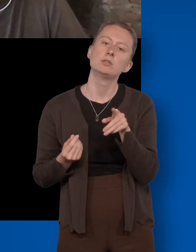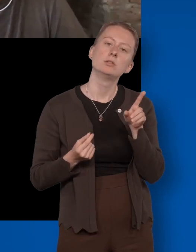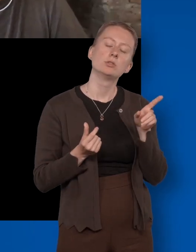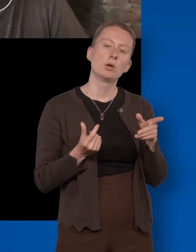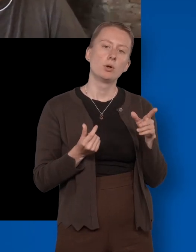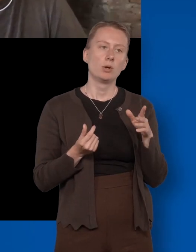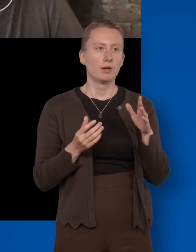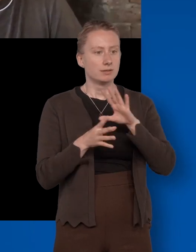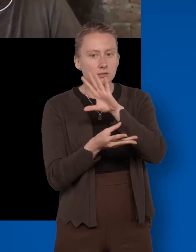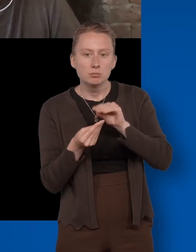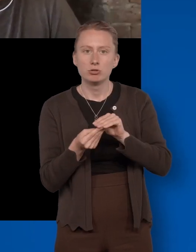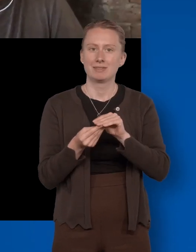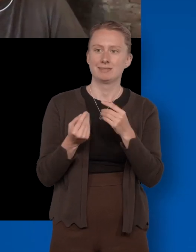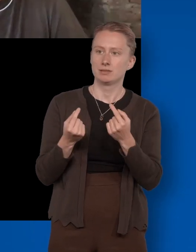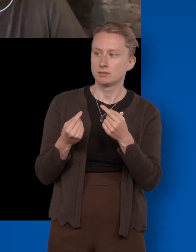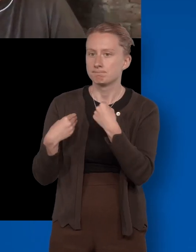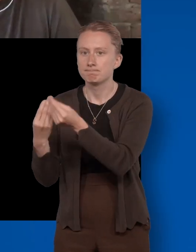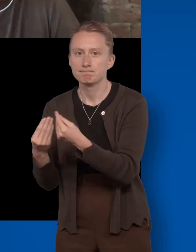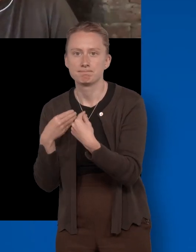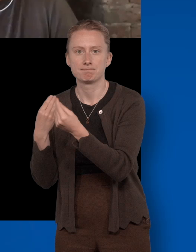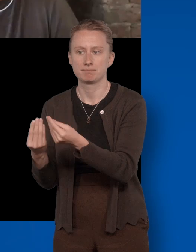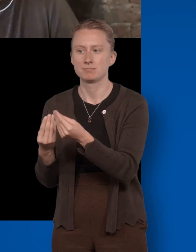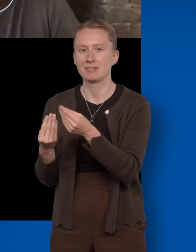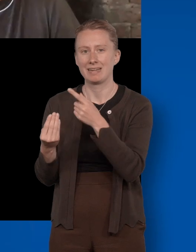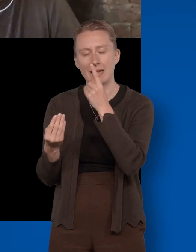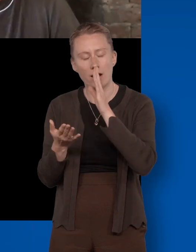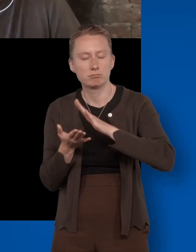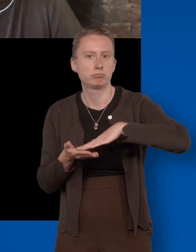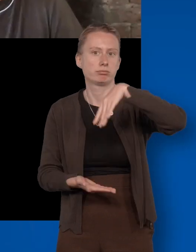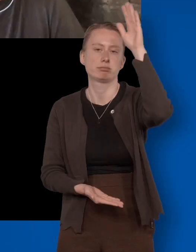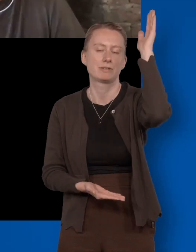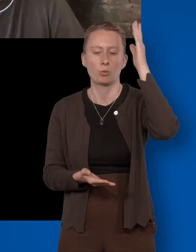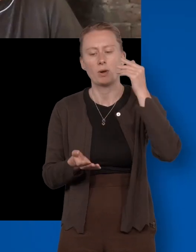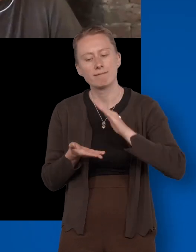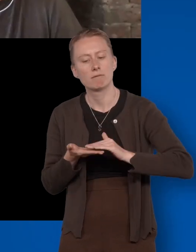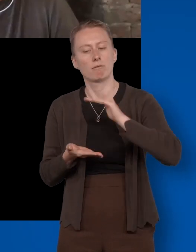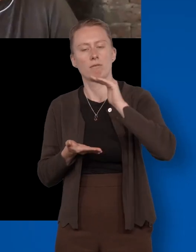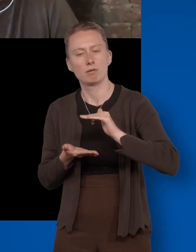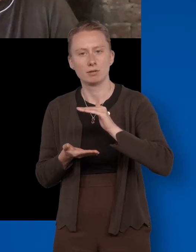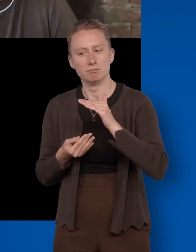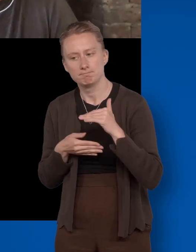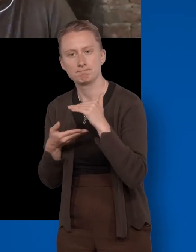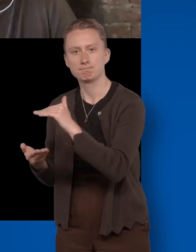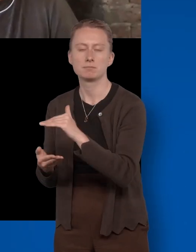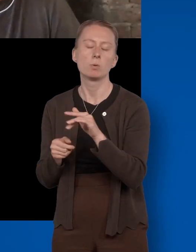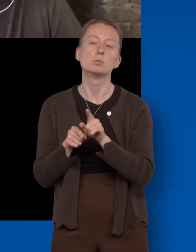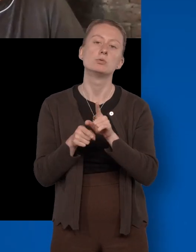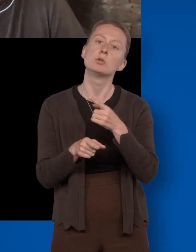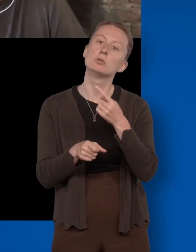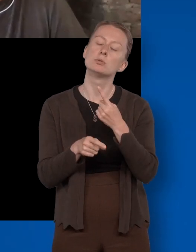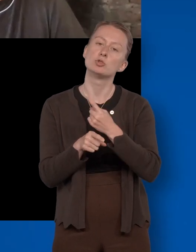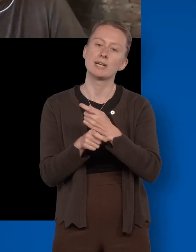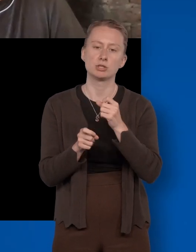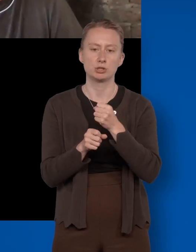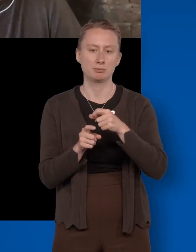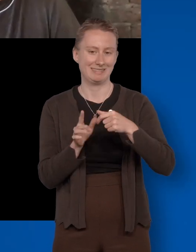approach of summarizing things like that won't scale sort of infinitely. And then the third thing is that ChatGPT does not